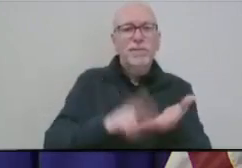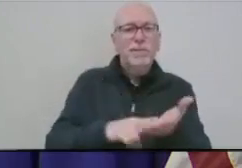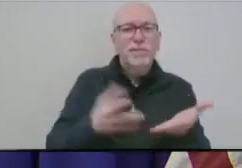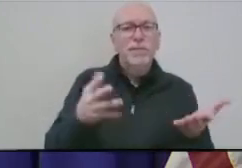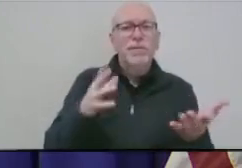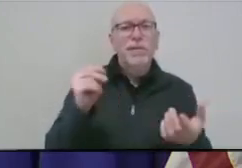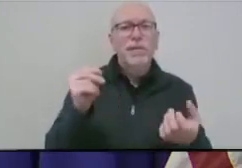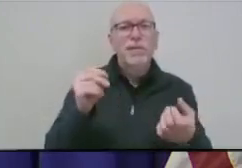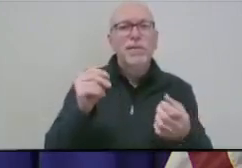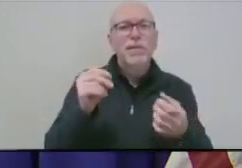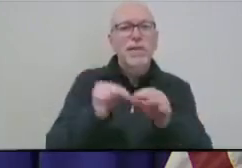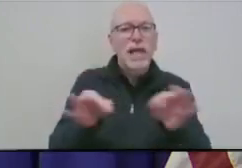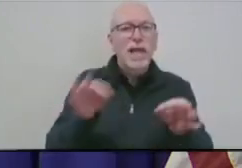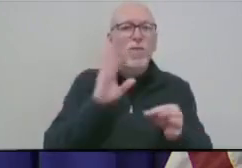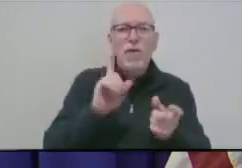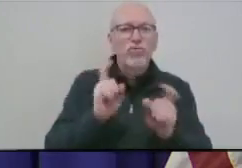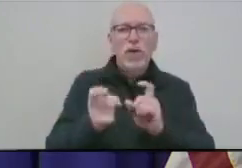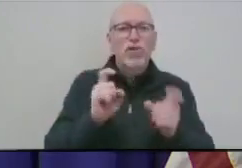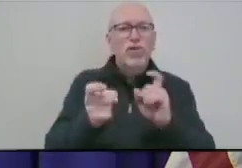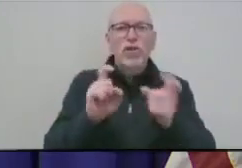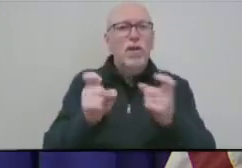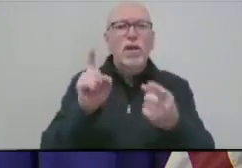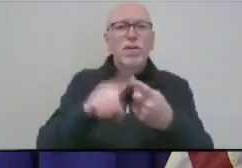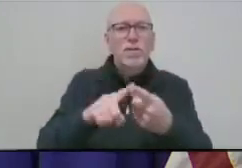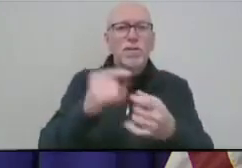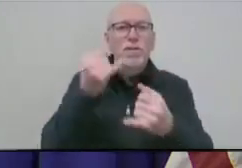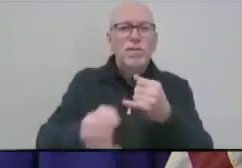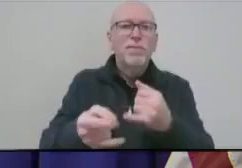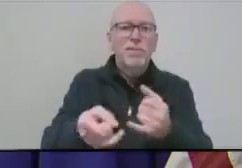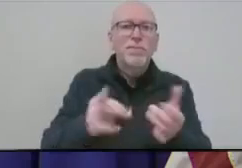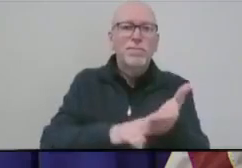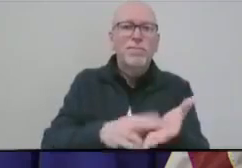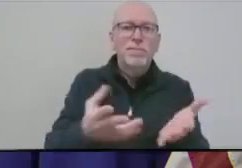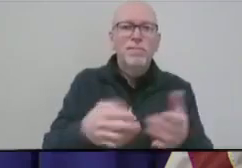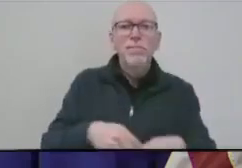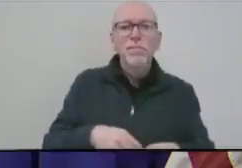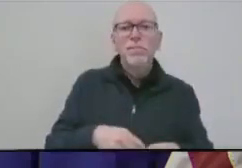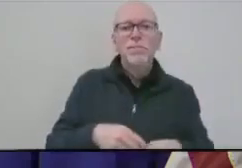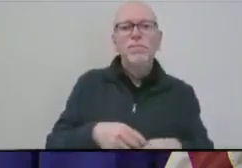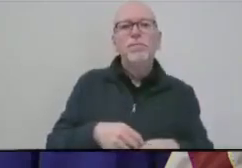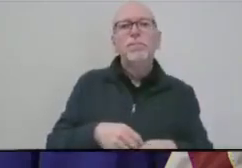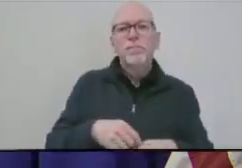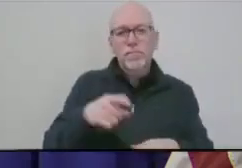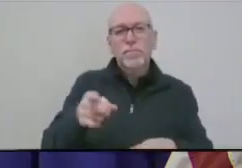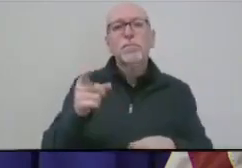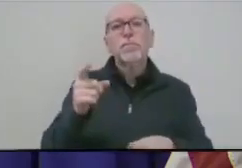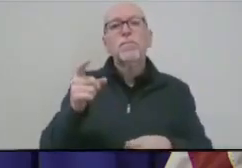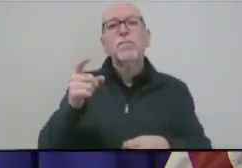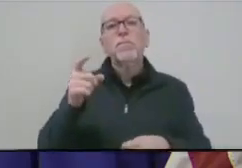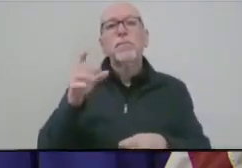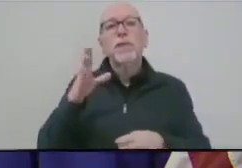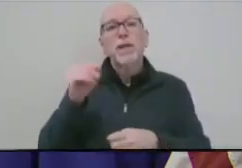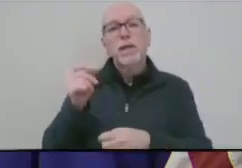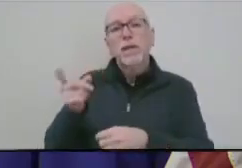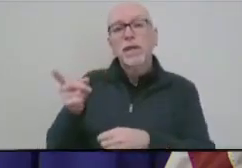and language will change up until sine die. Having said that about vouchers specifically, because you